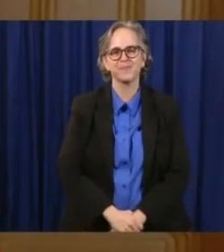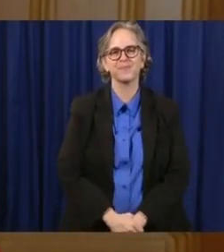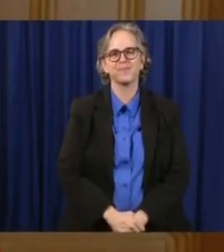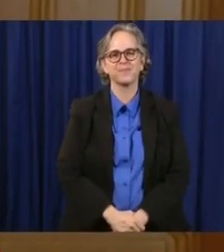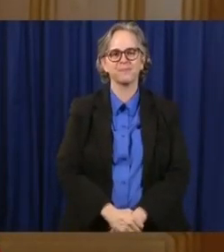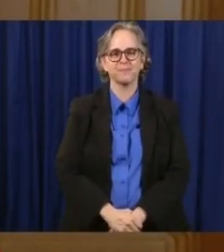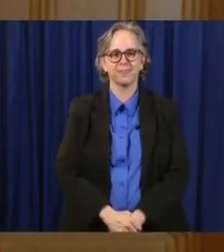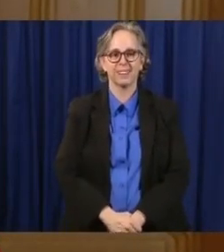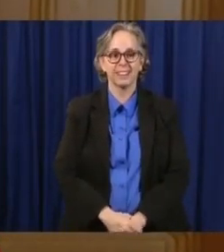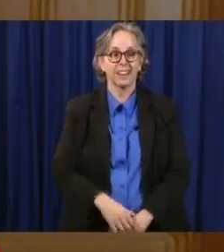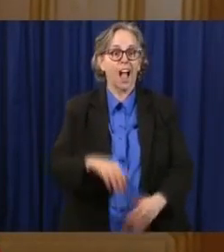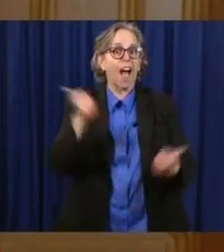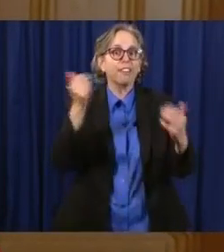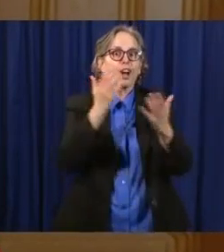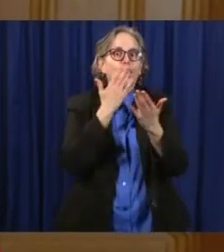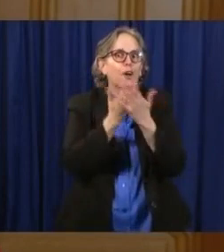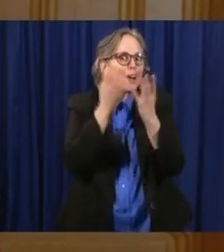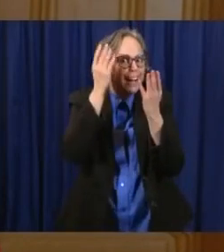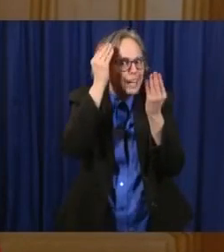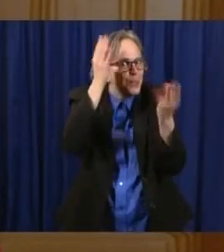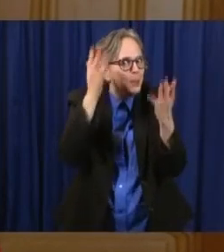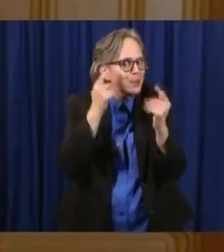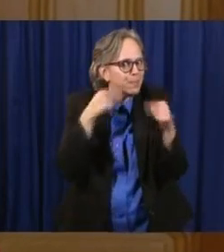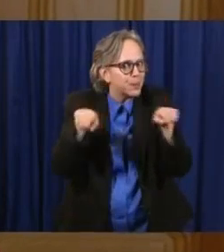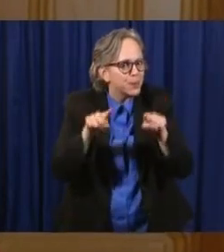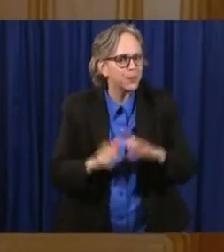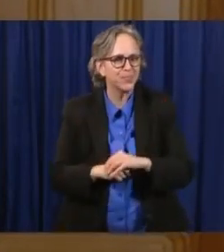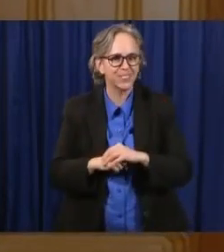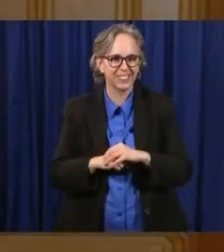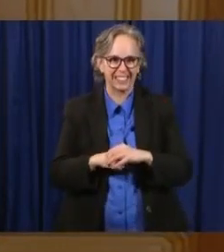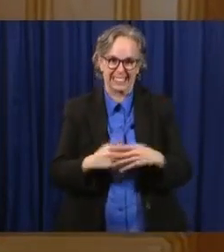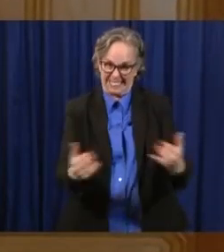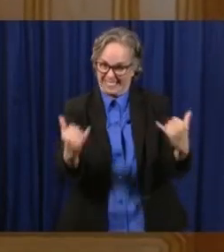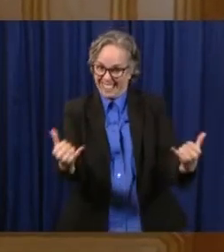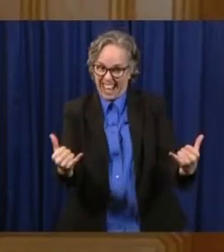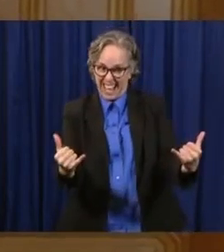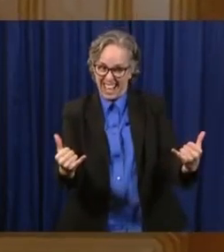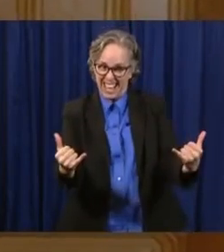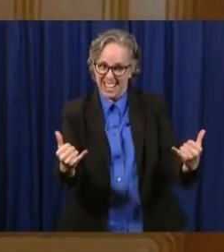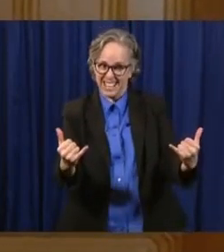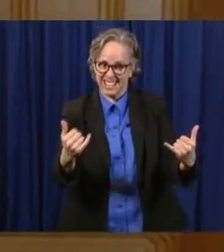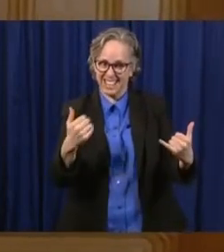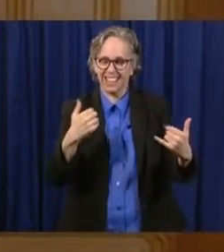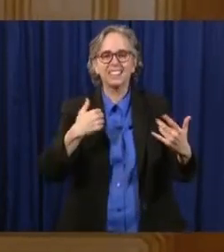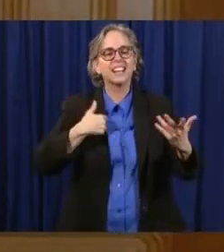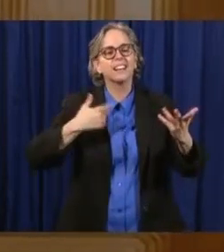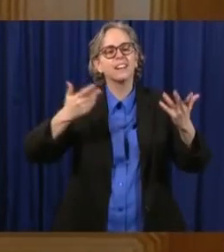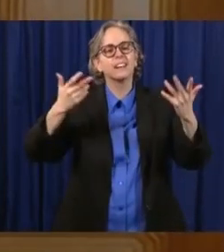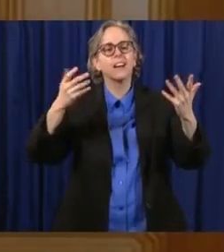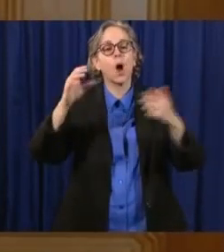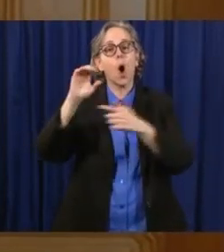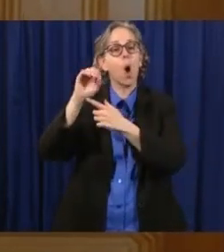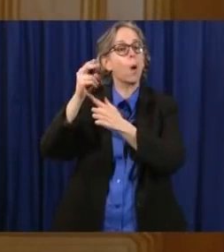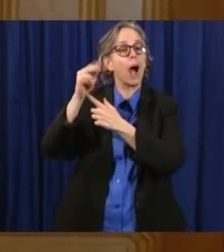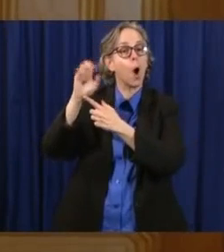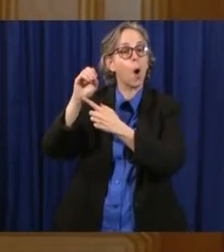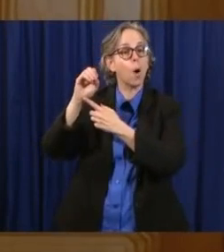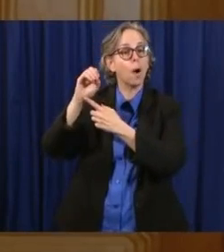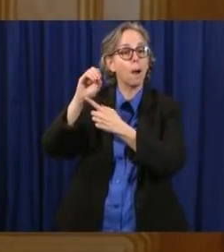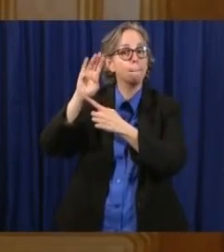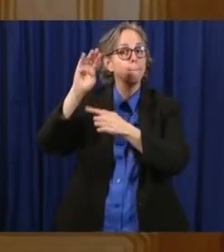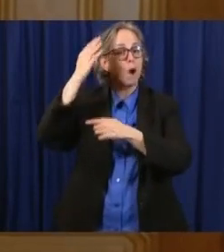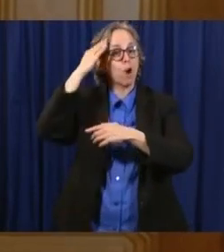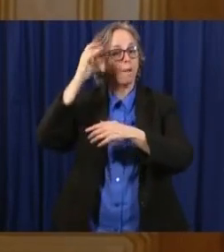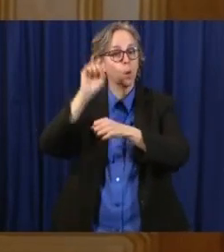Some other good news. Today I've asked the board, the Ohio Bureau of Workers' Compensation, BWC, to send up